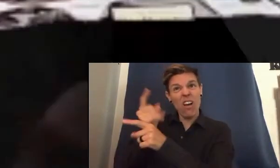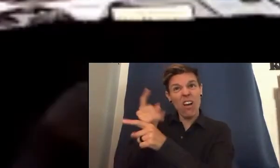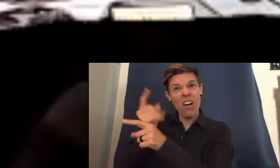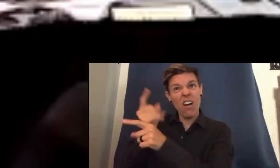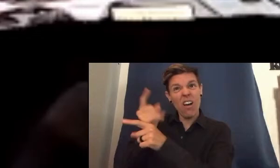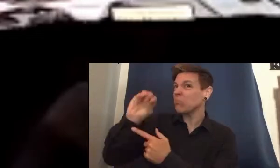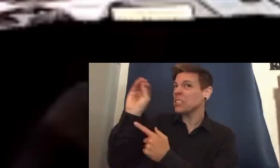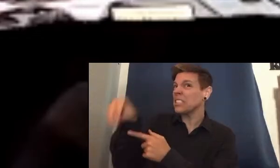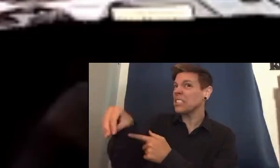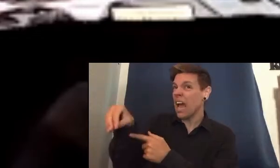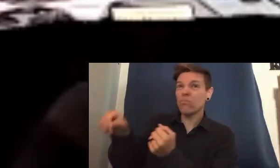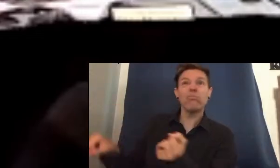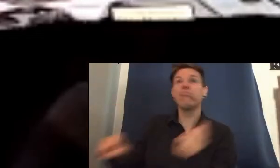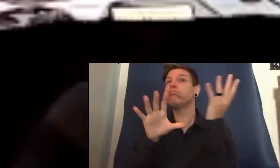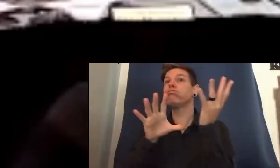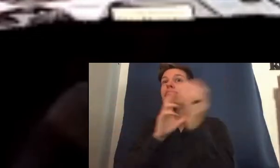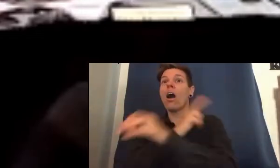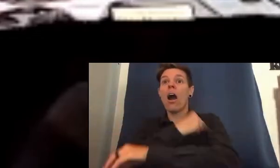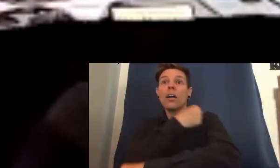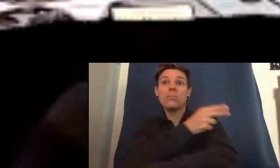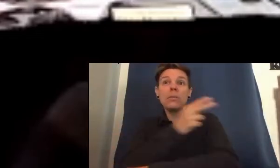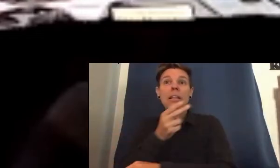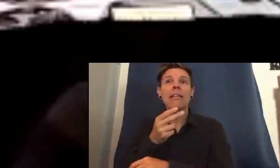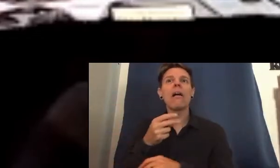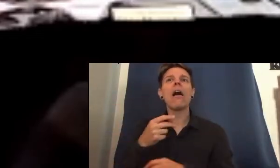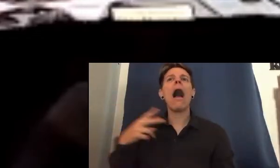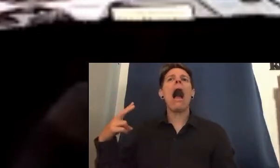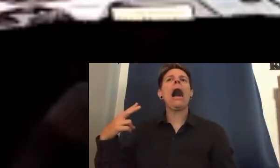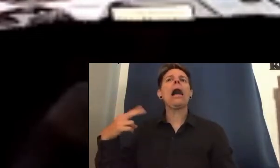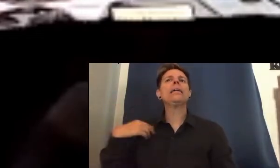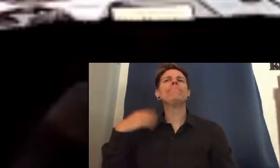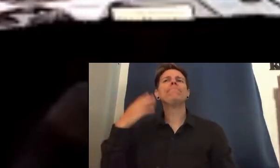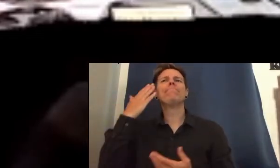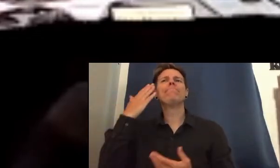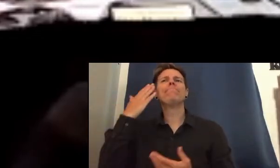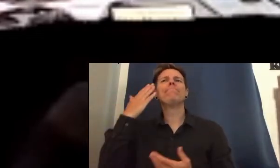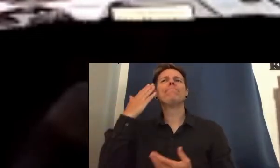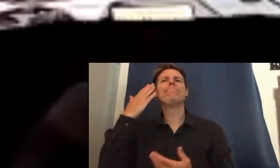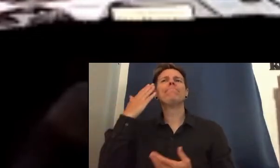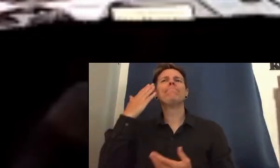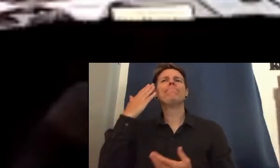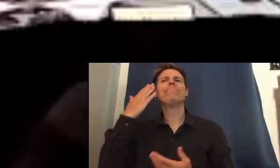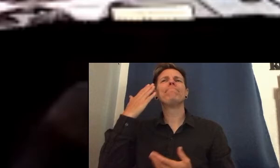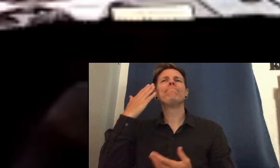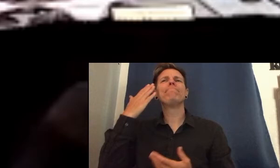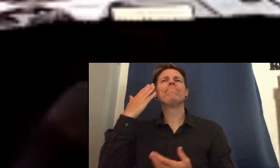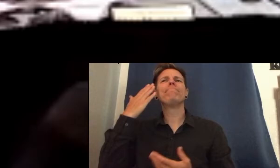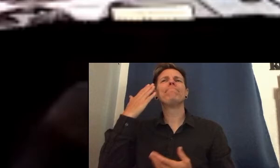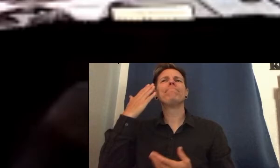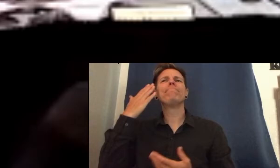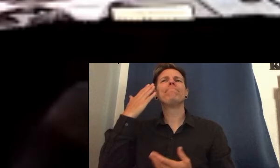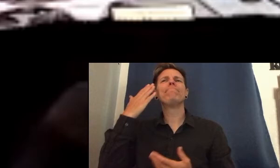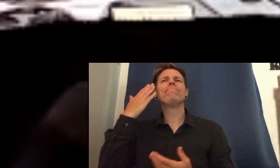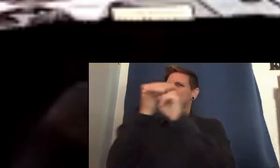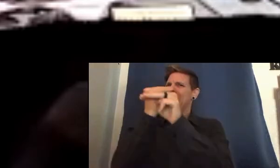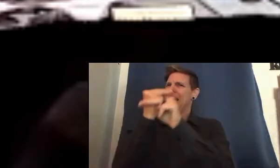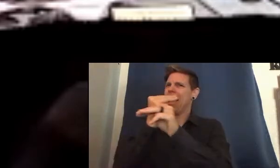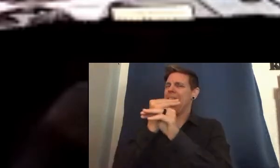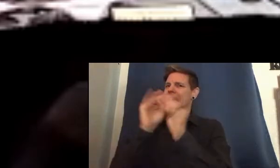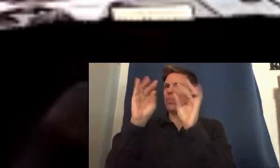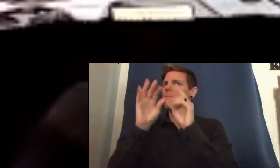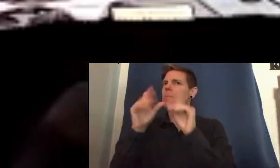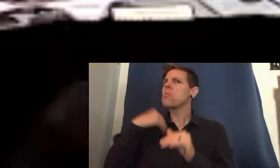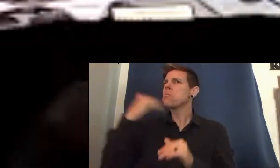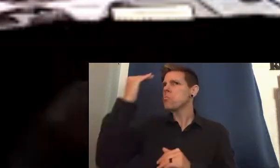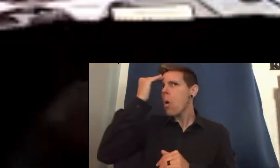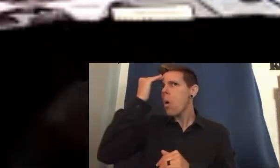So I don't know about the, like if we were to transpose all the math, like to do that in my head, but I know that over 90% of those who are